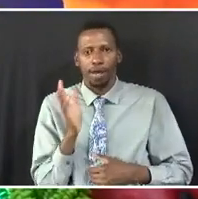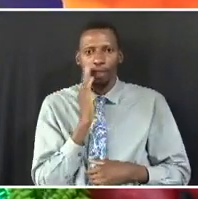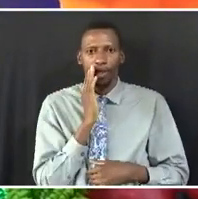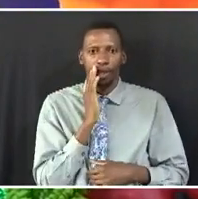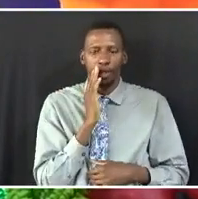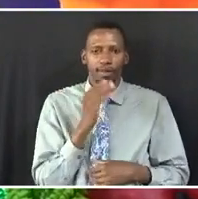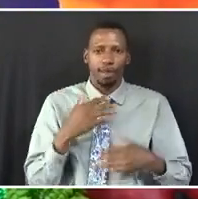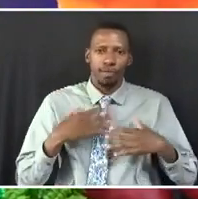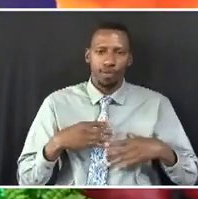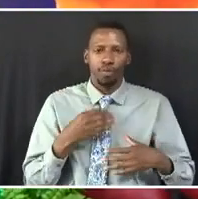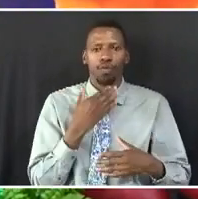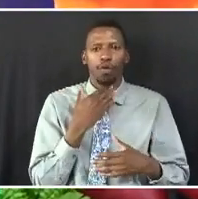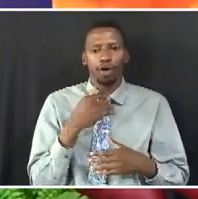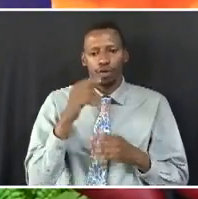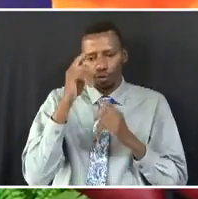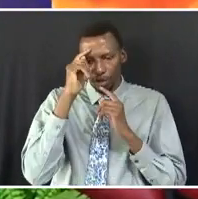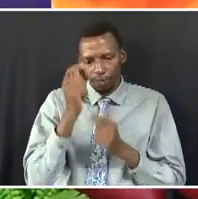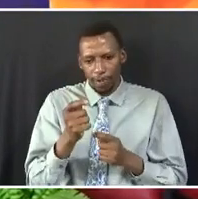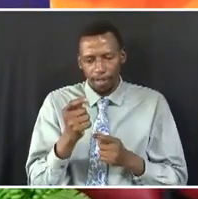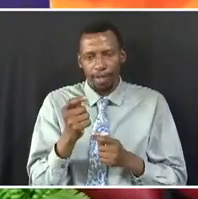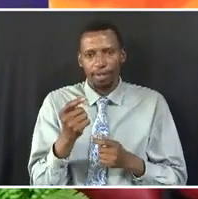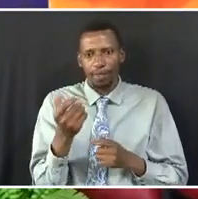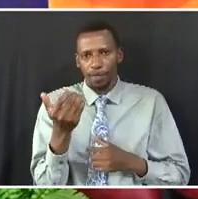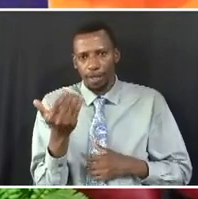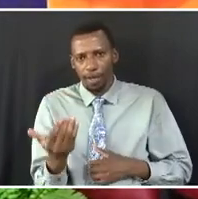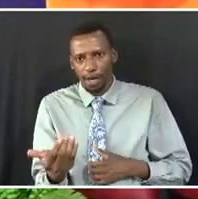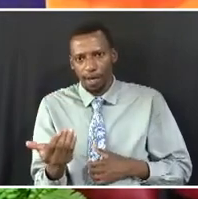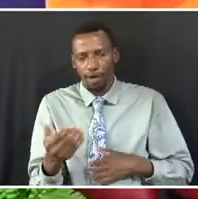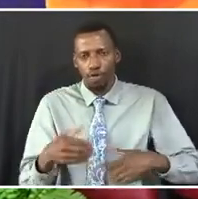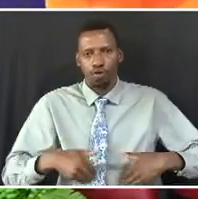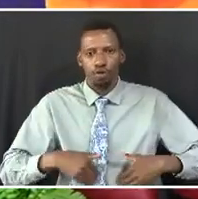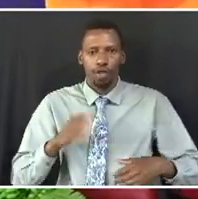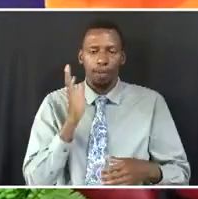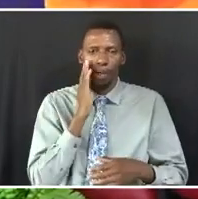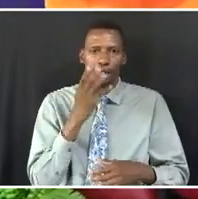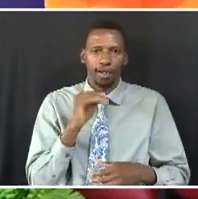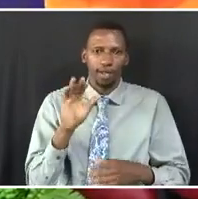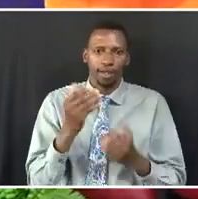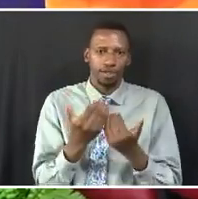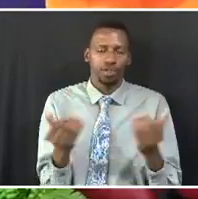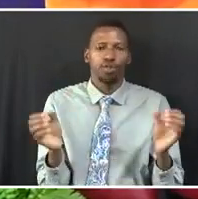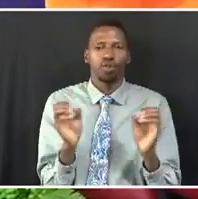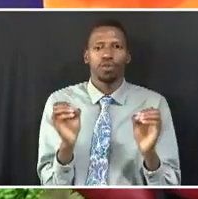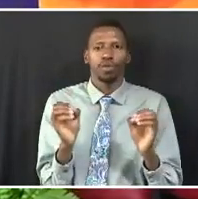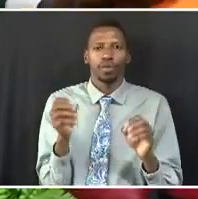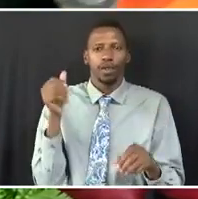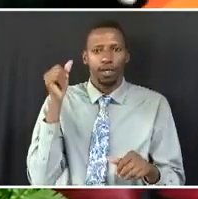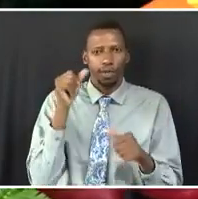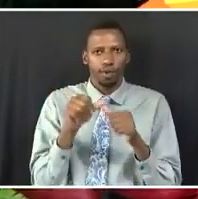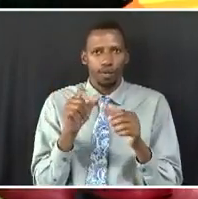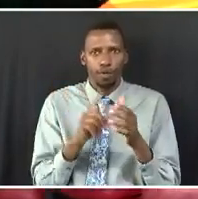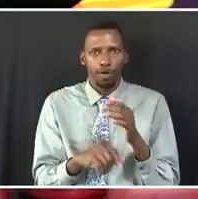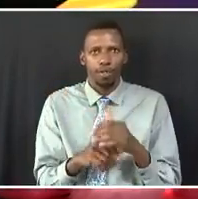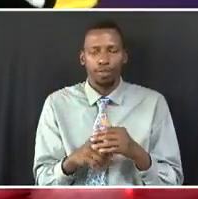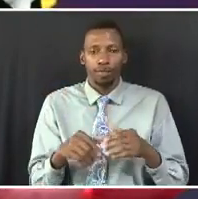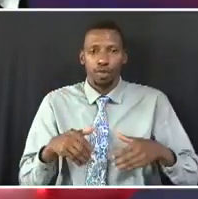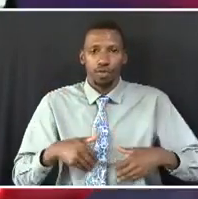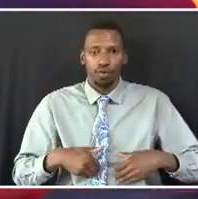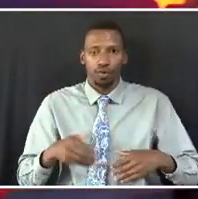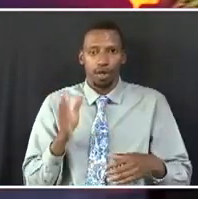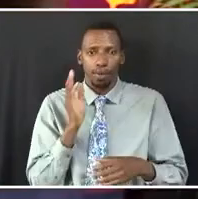seem to want to respect teenage mothers and their children. Remember this. Teenage